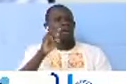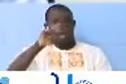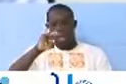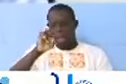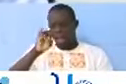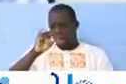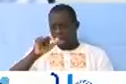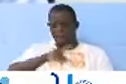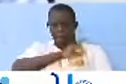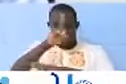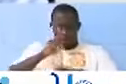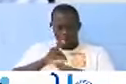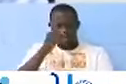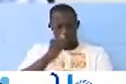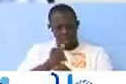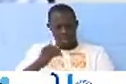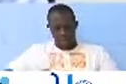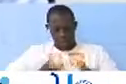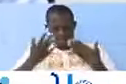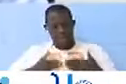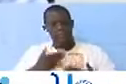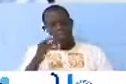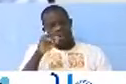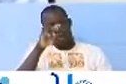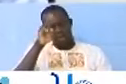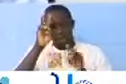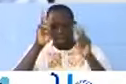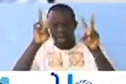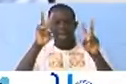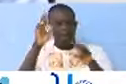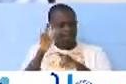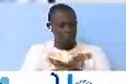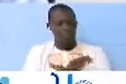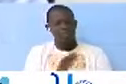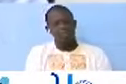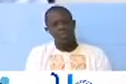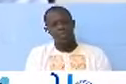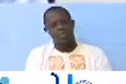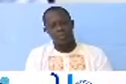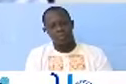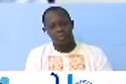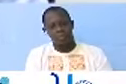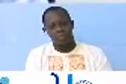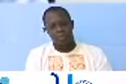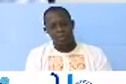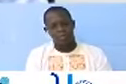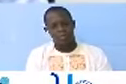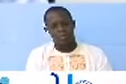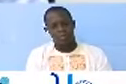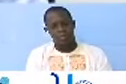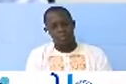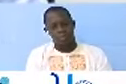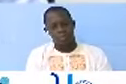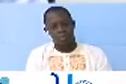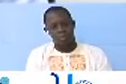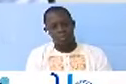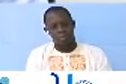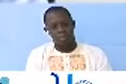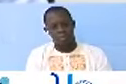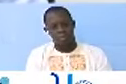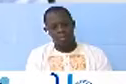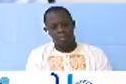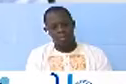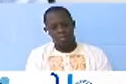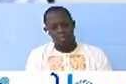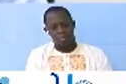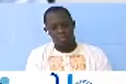jela isaje nyin ka malako ko ku mi alanko politiko ba kon andum Yaya Jammeh ni mo mi alanko be abe iba abe kelo nyin ko politiko ko no